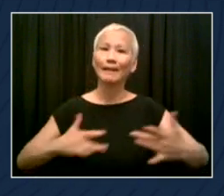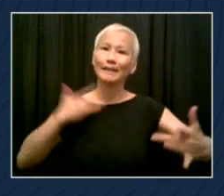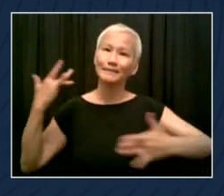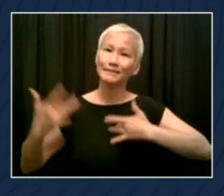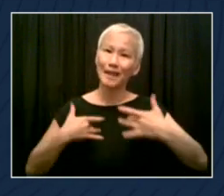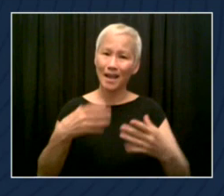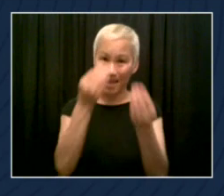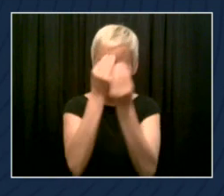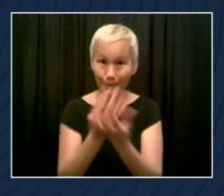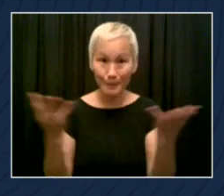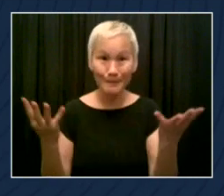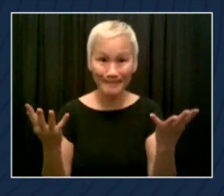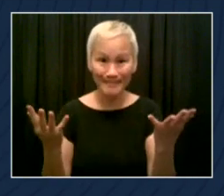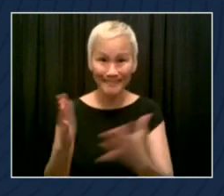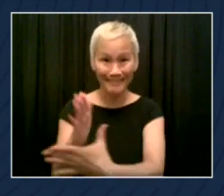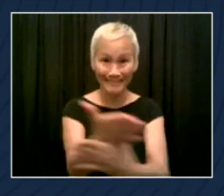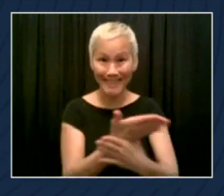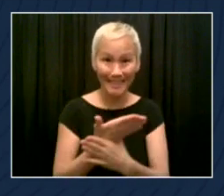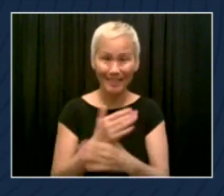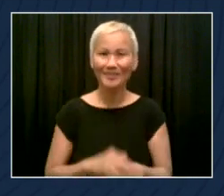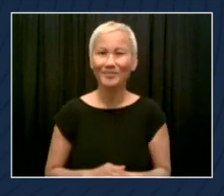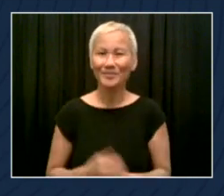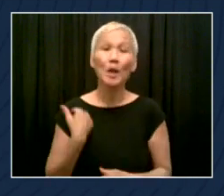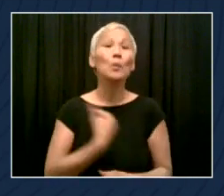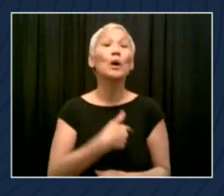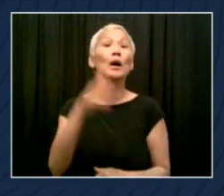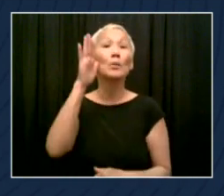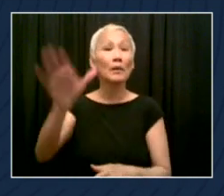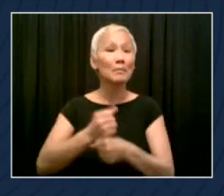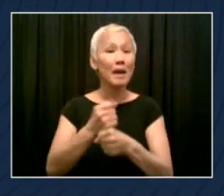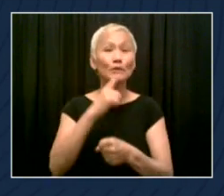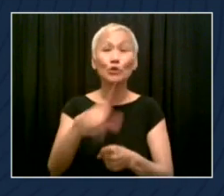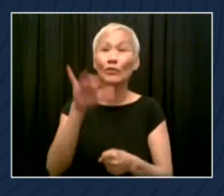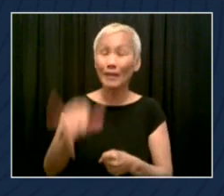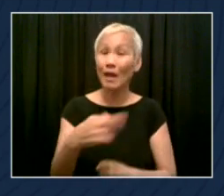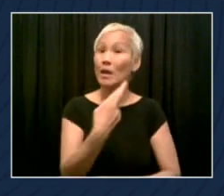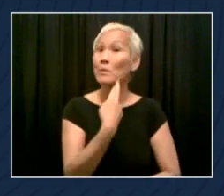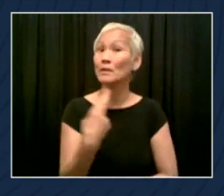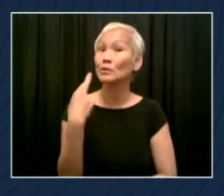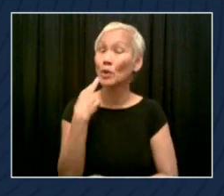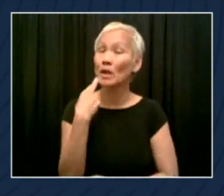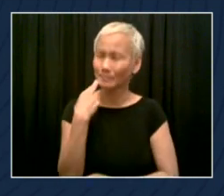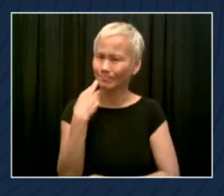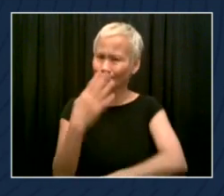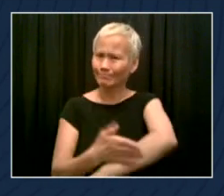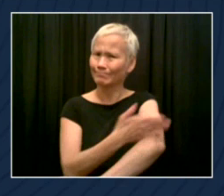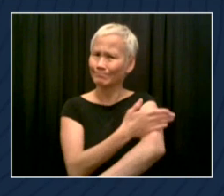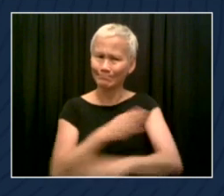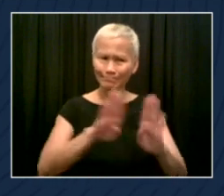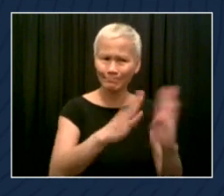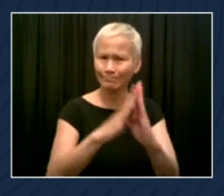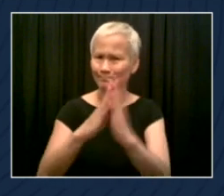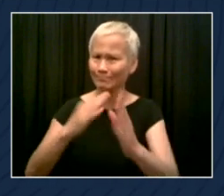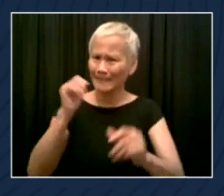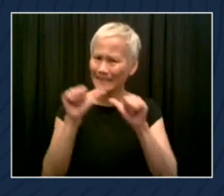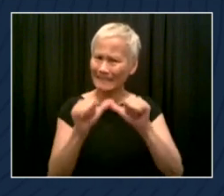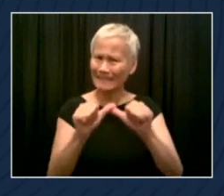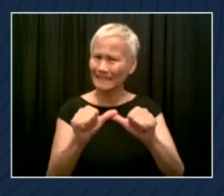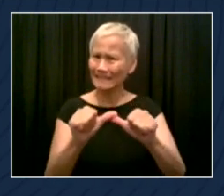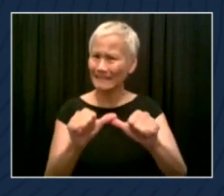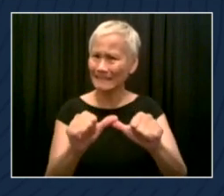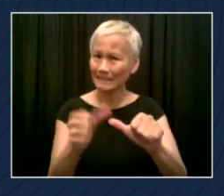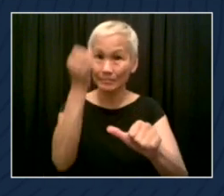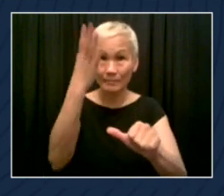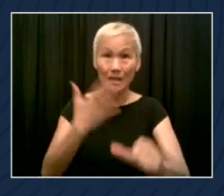ever before. This one is really personal for me. My dad was a restaurant owner for years, right down the block from where I live here today